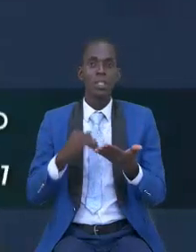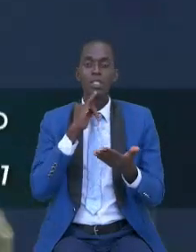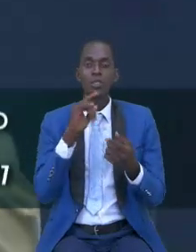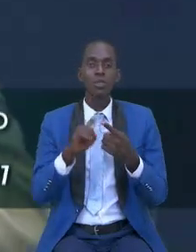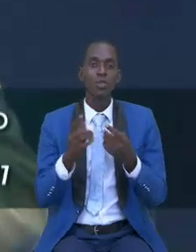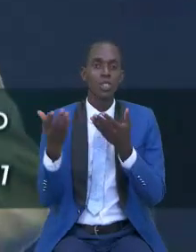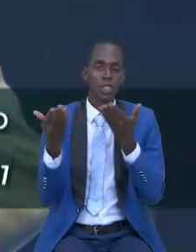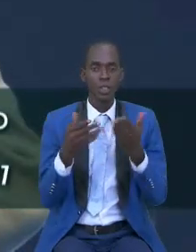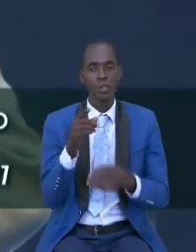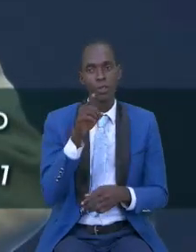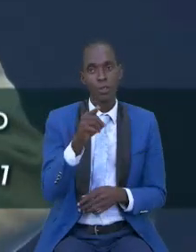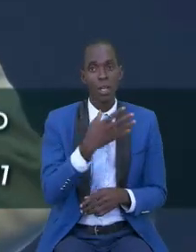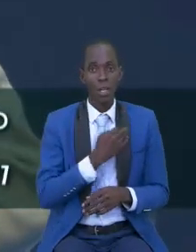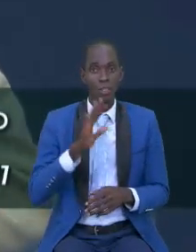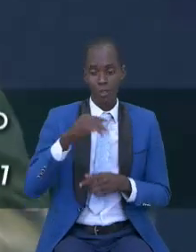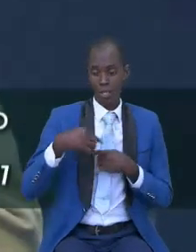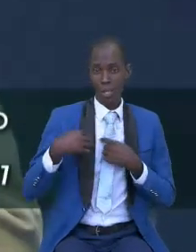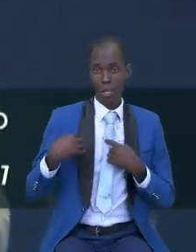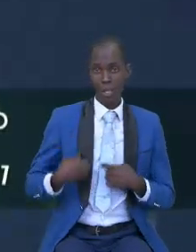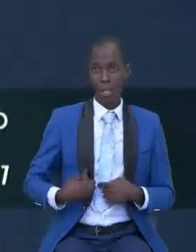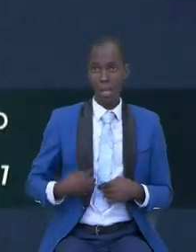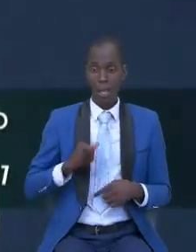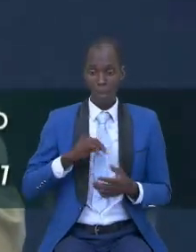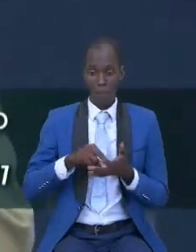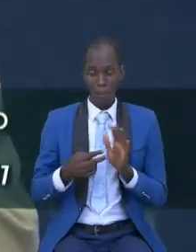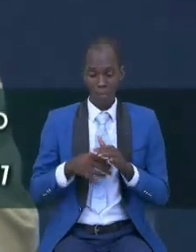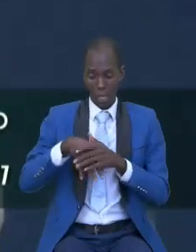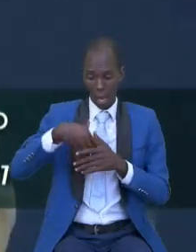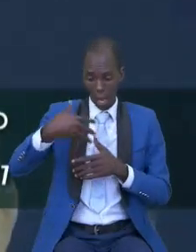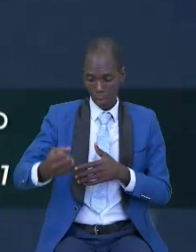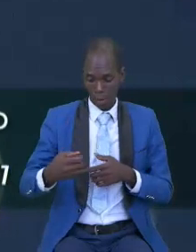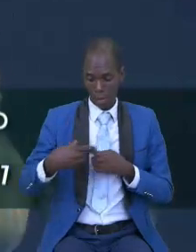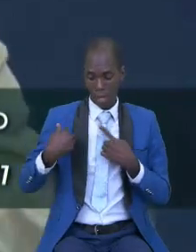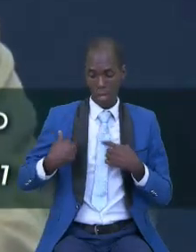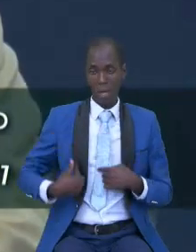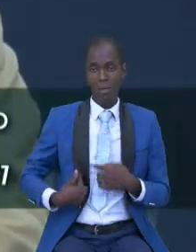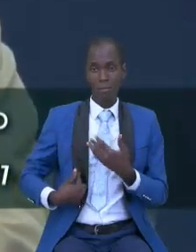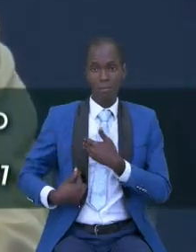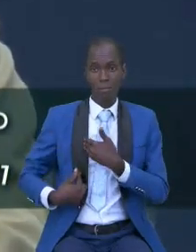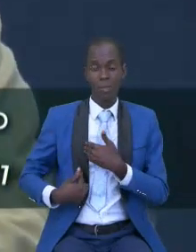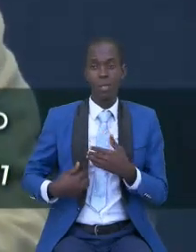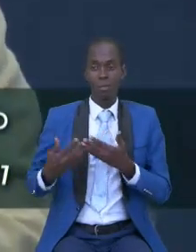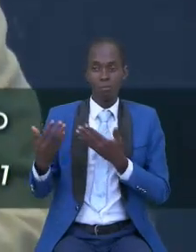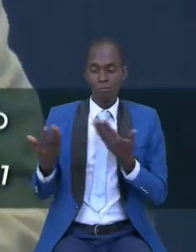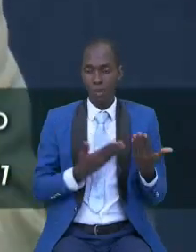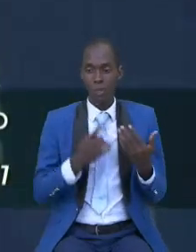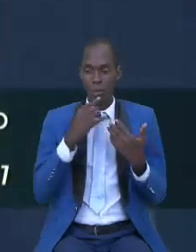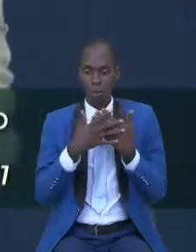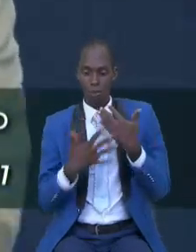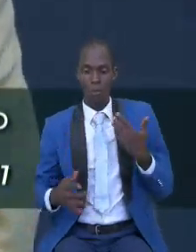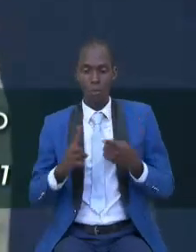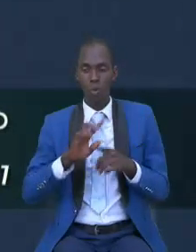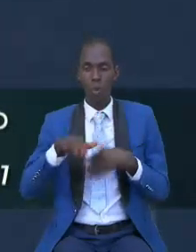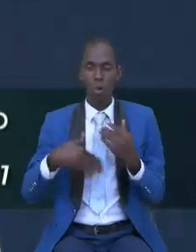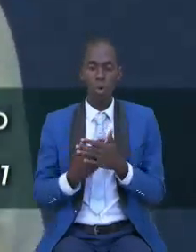serve you. And your heart, I mean the physical heart, pumping the blood and sending the blood to all the veins and every